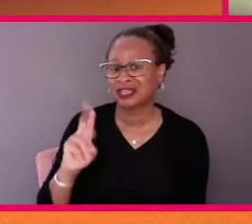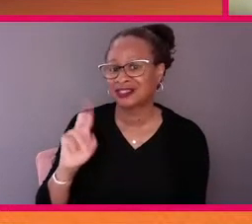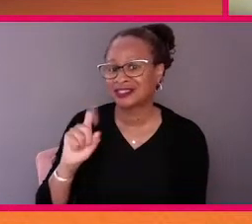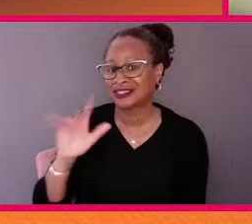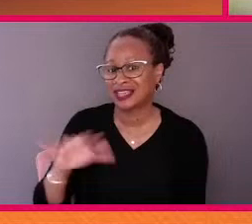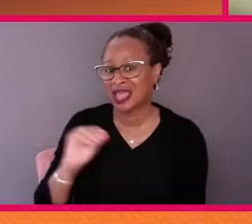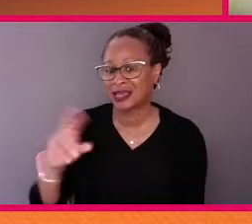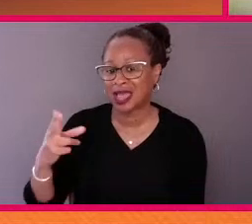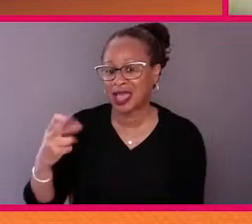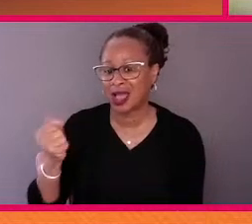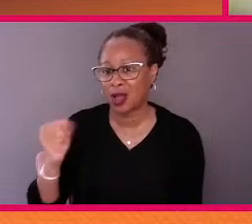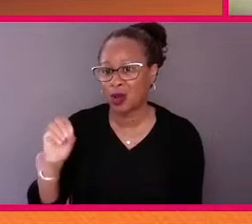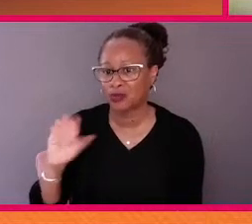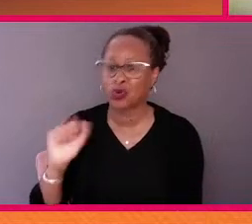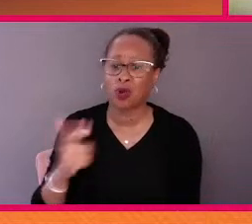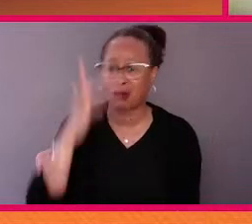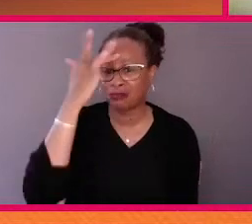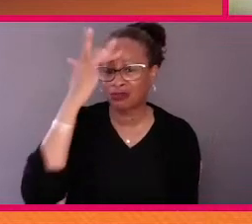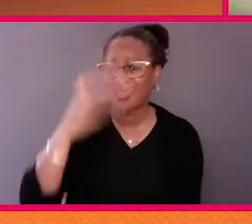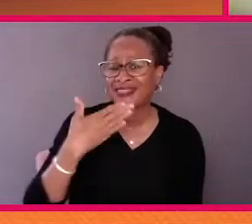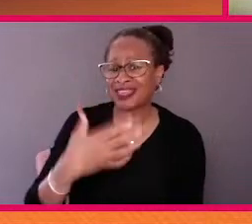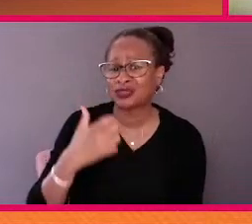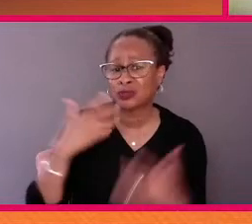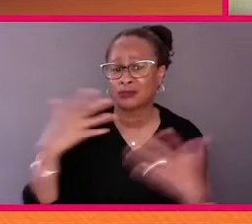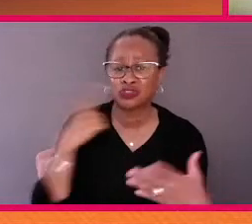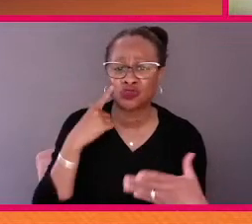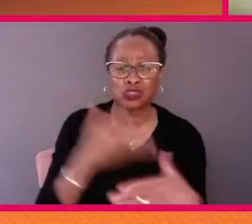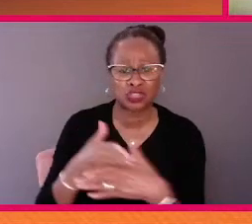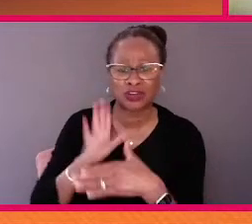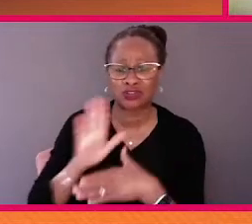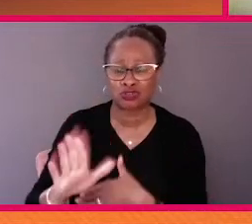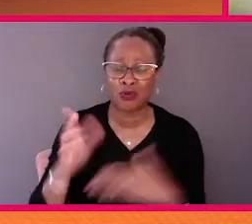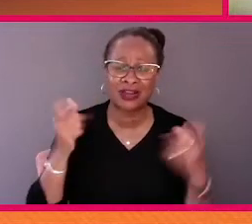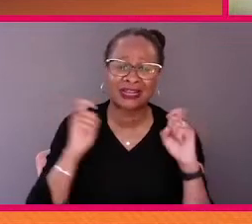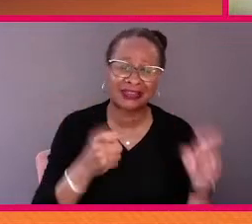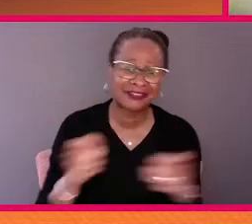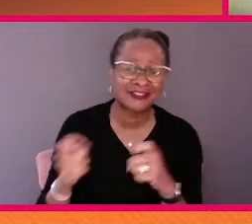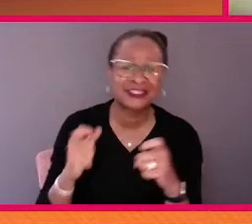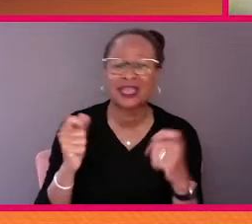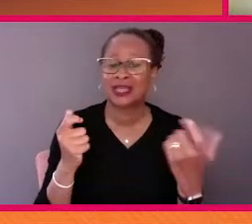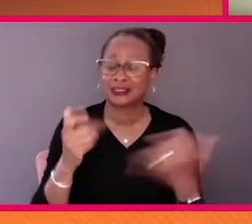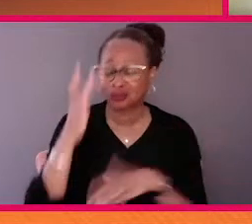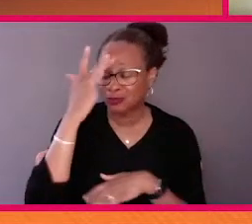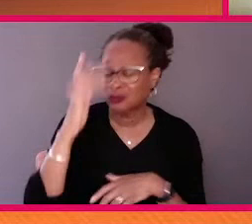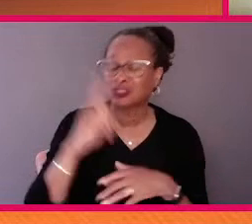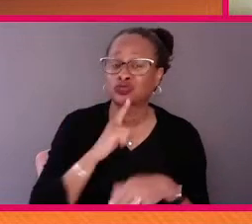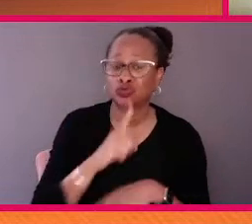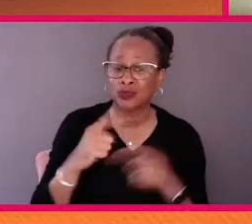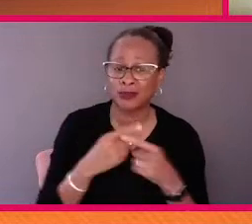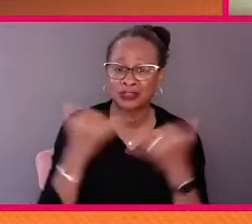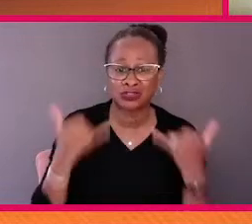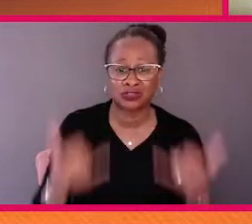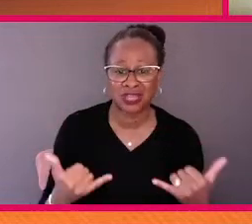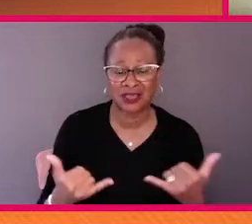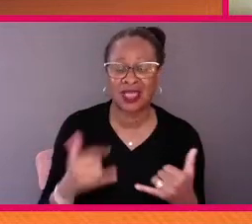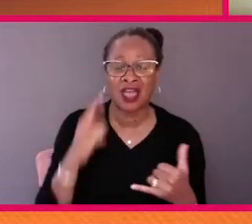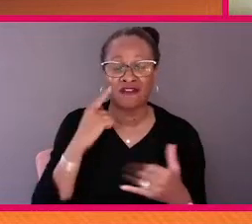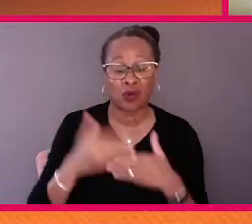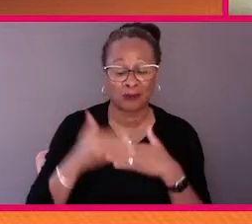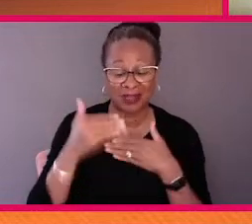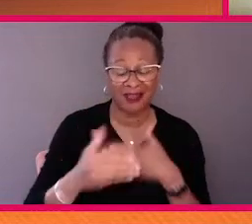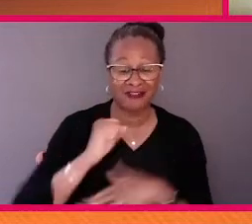so brilliant. Thank you so much for sharing your gifts and your insights and your truth with us today. For Beyond